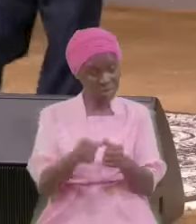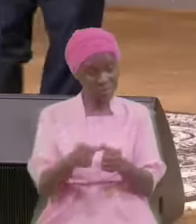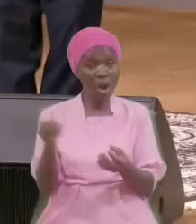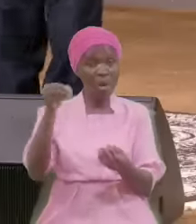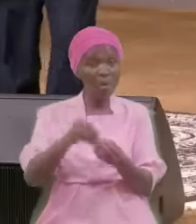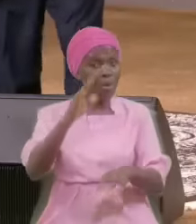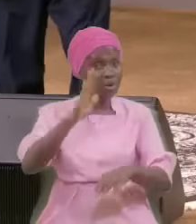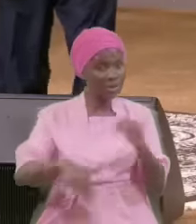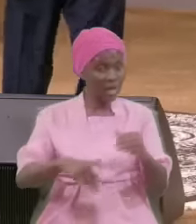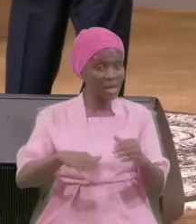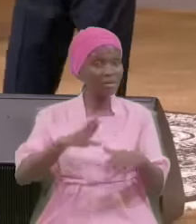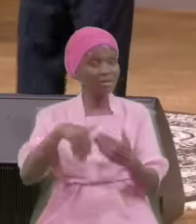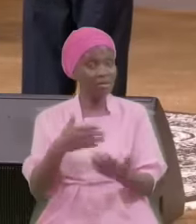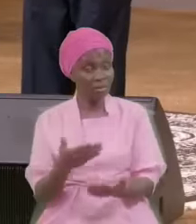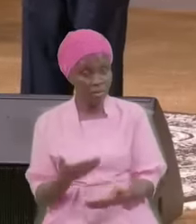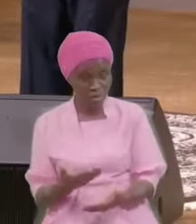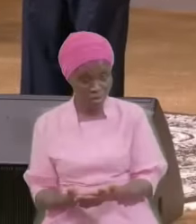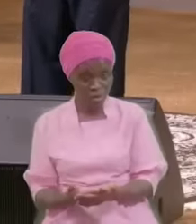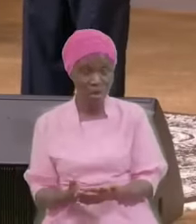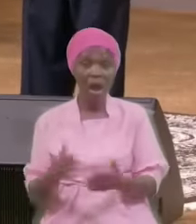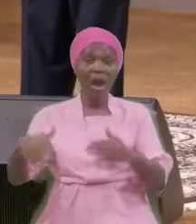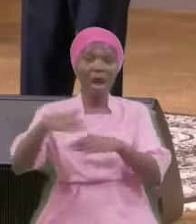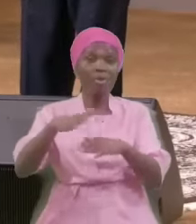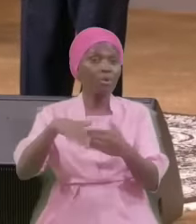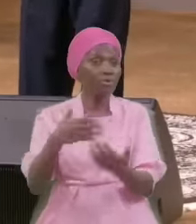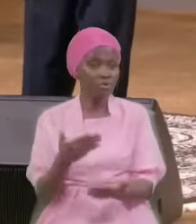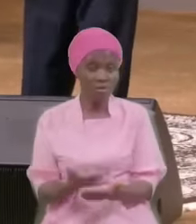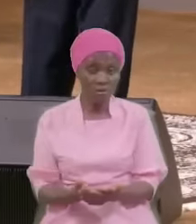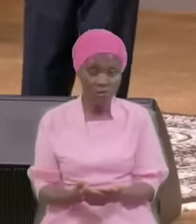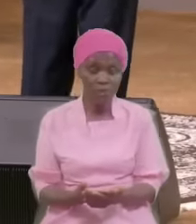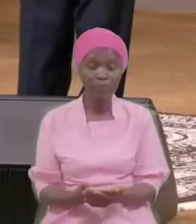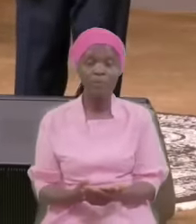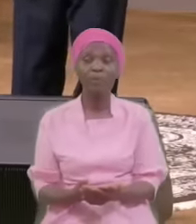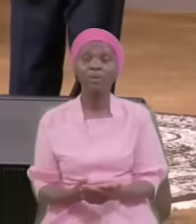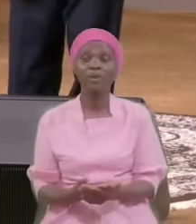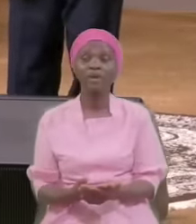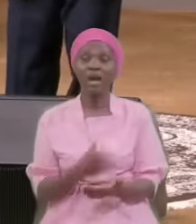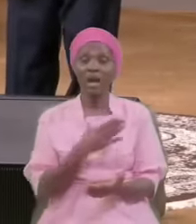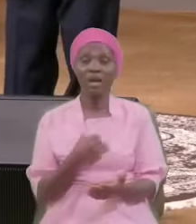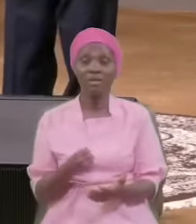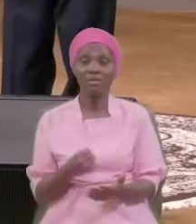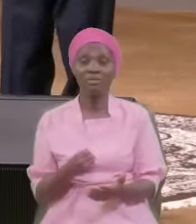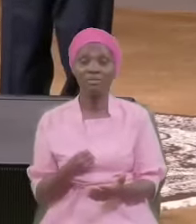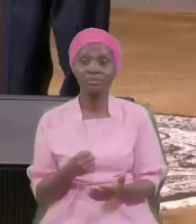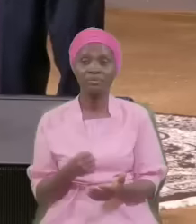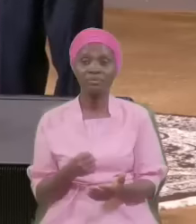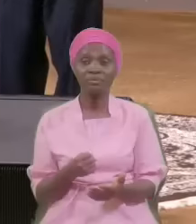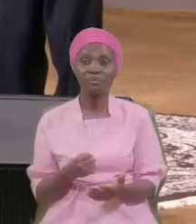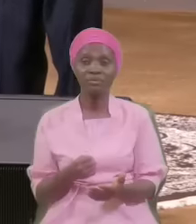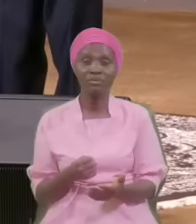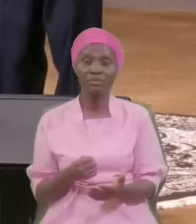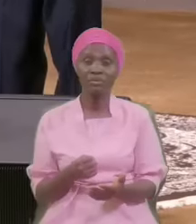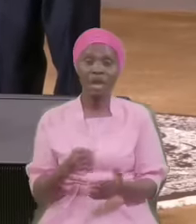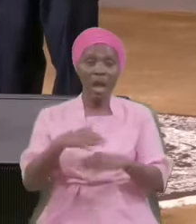is in this, in our country and maybe other countries, and you've taken this, this and that,